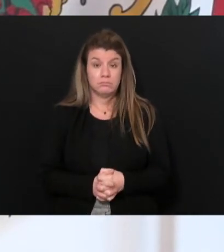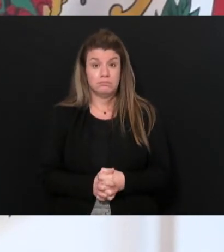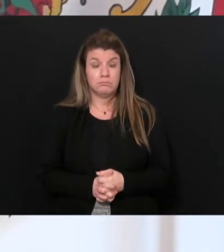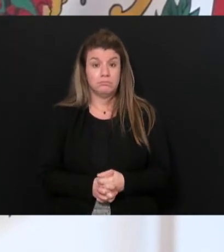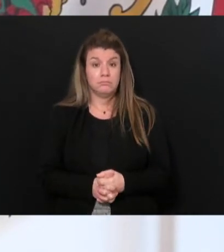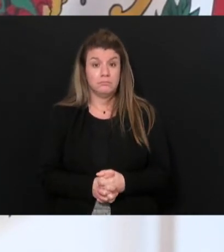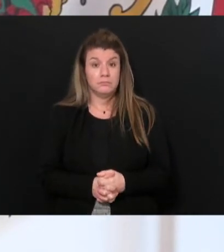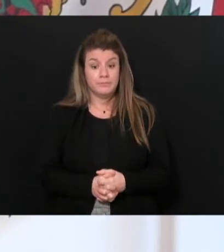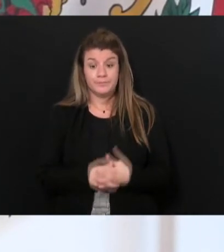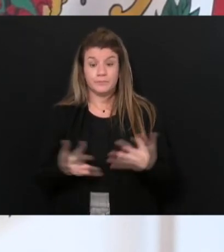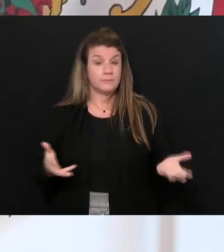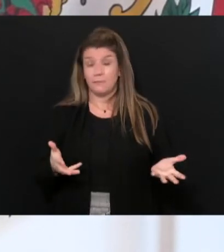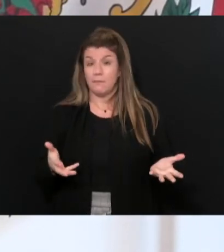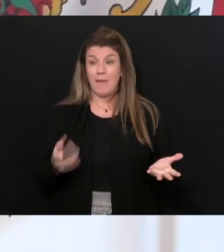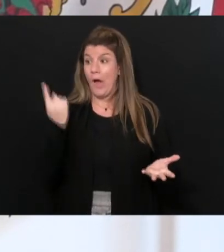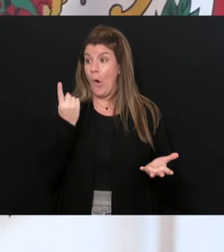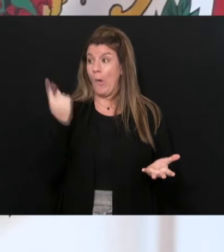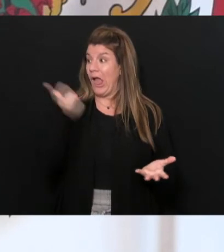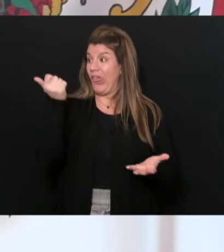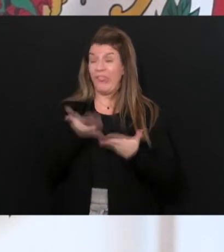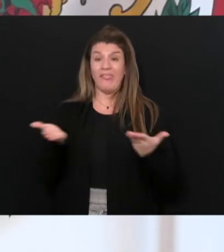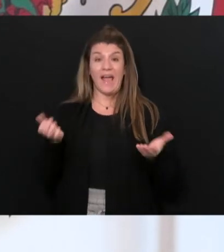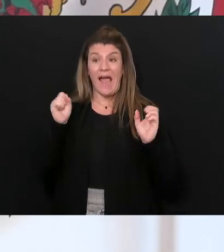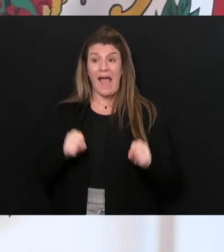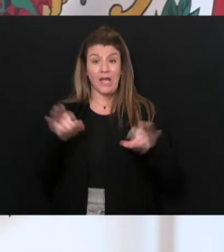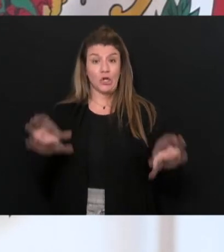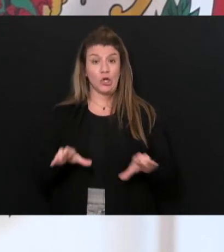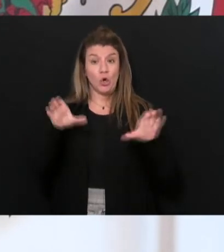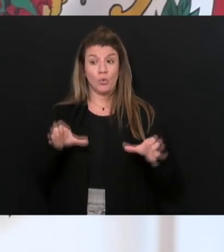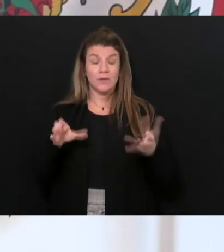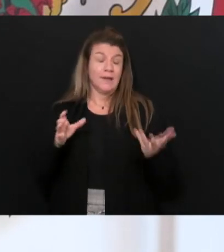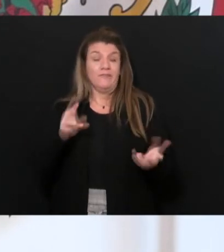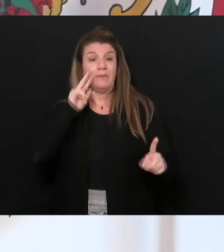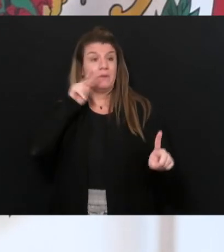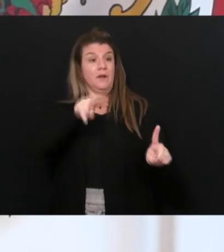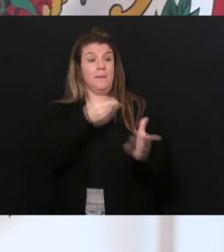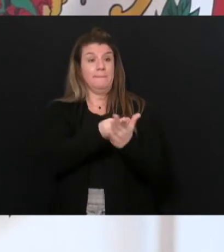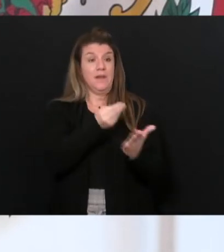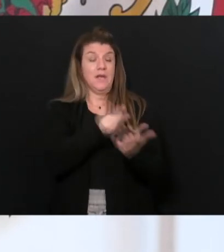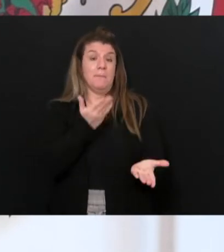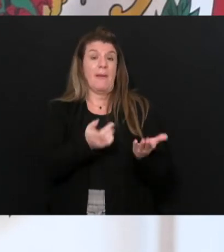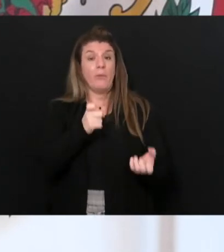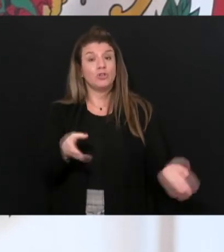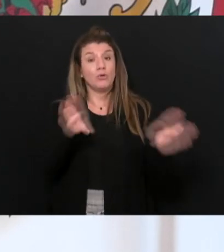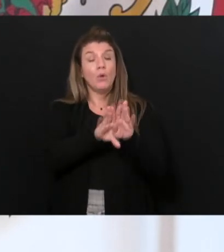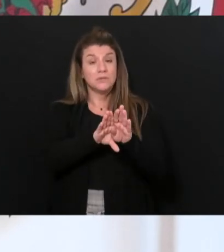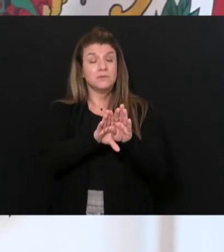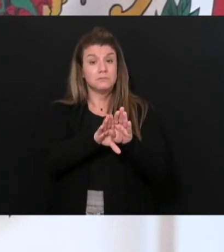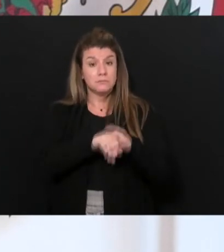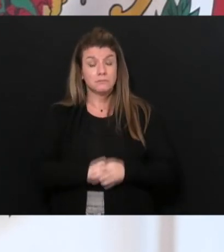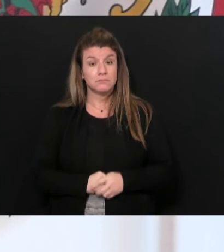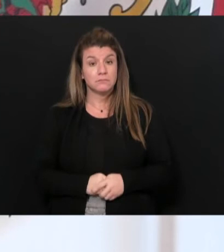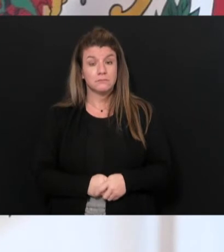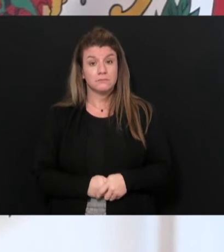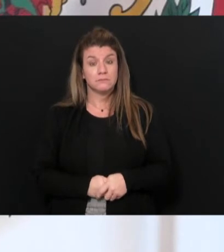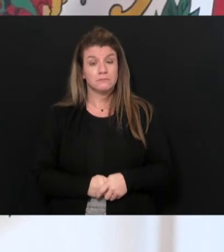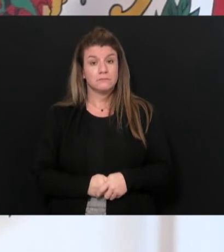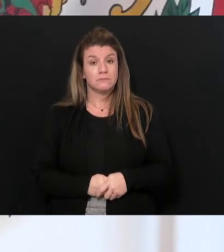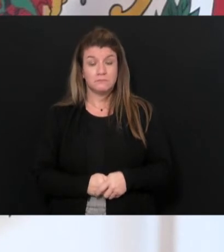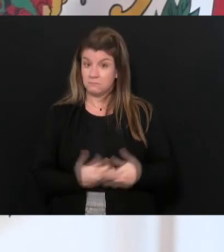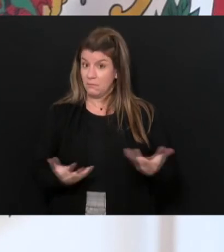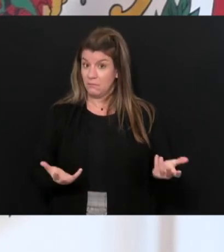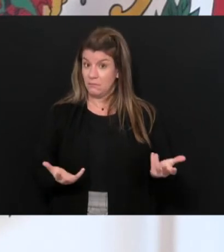The only other recourse is say, from the standpoint of monetarily and everything, we'd be better off to close it. Is